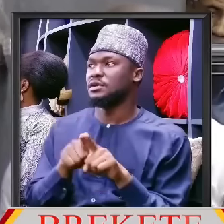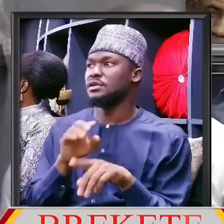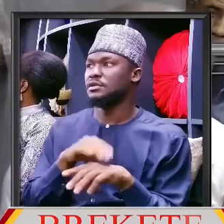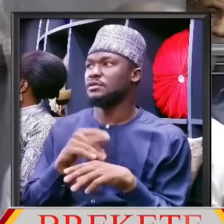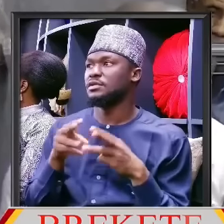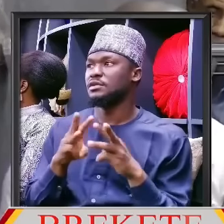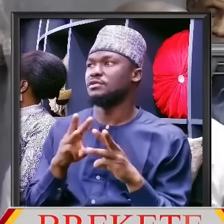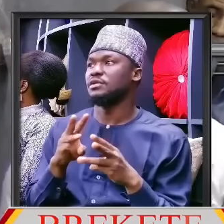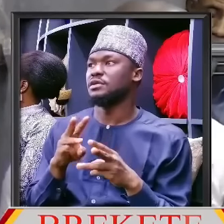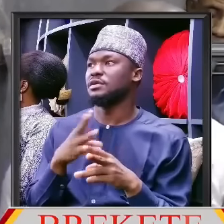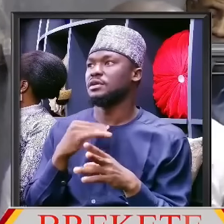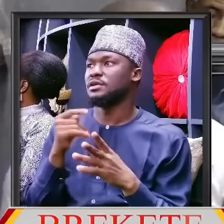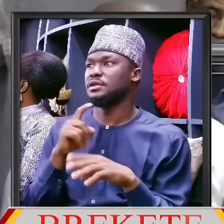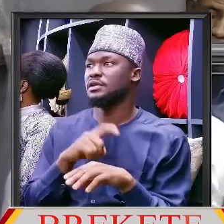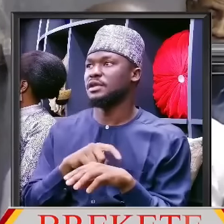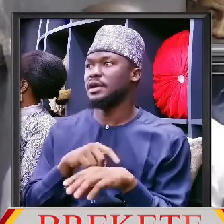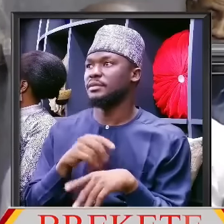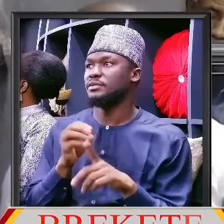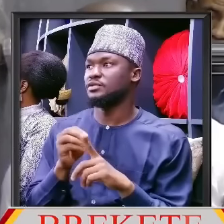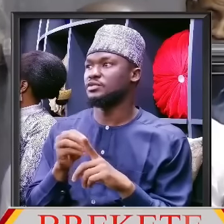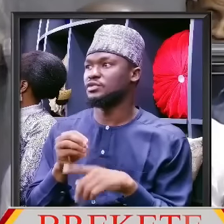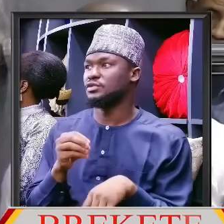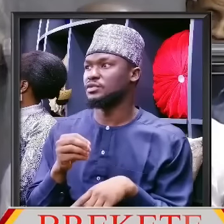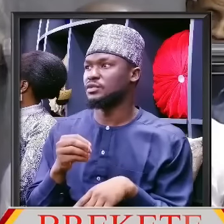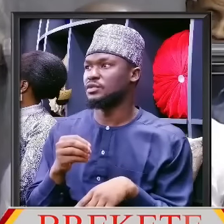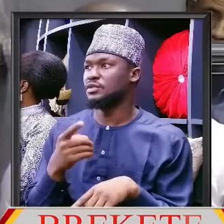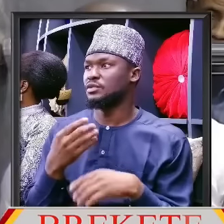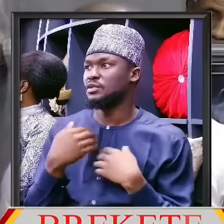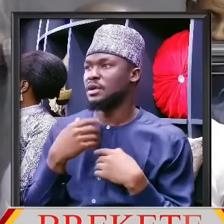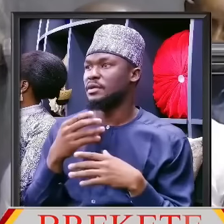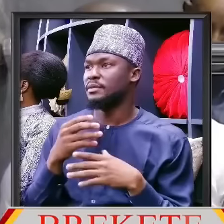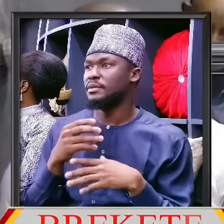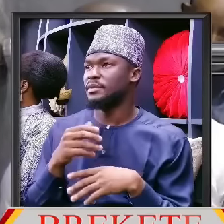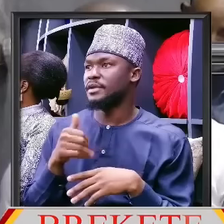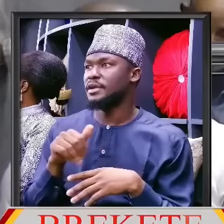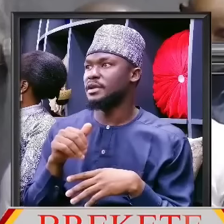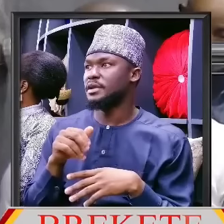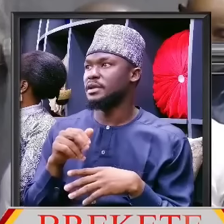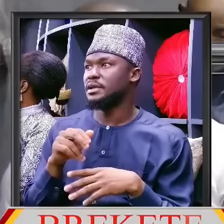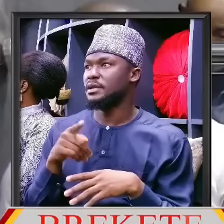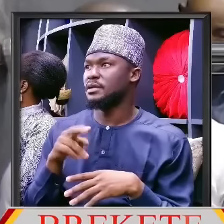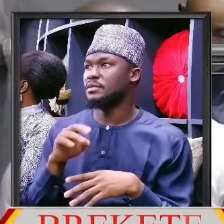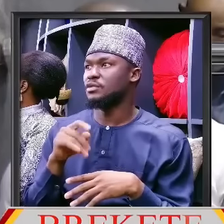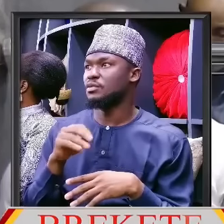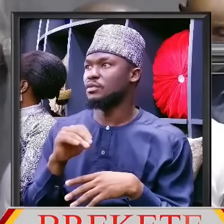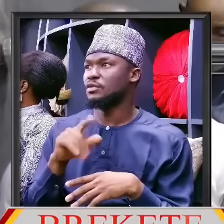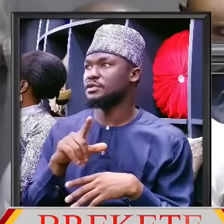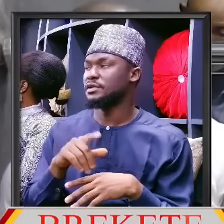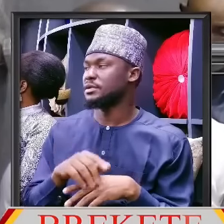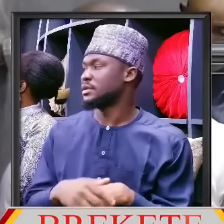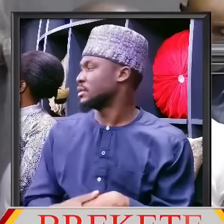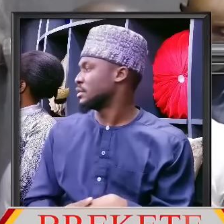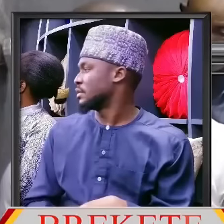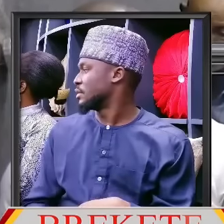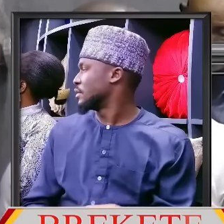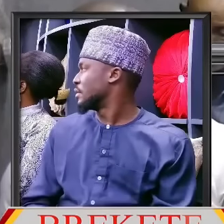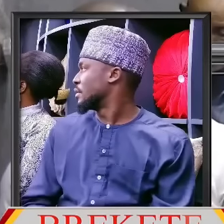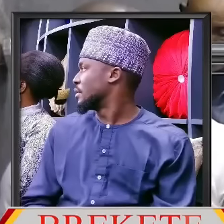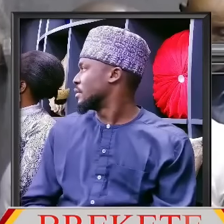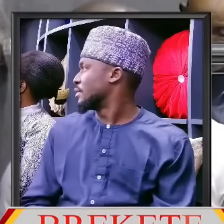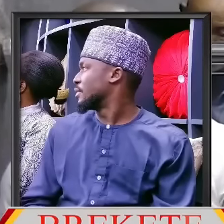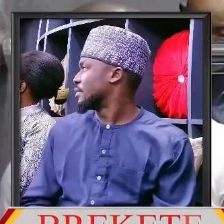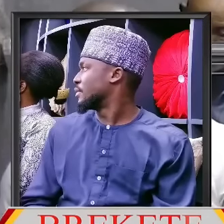the way forward and timeline. I beg you. You get any proposal like that? Yes, my president, make a first inform you, say,